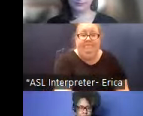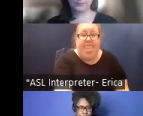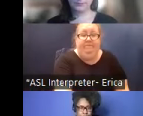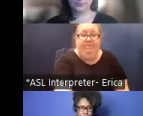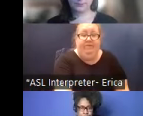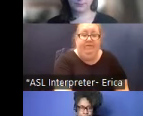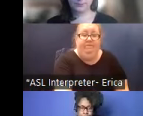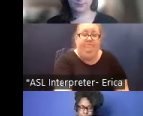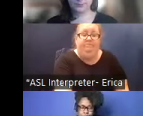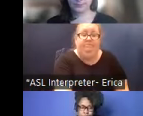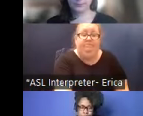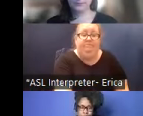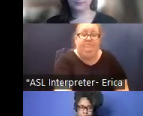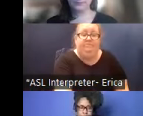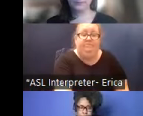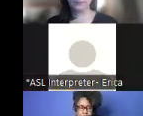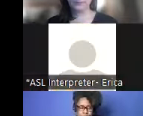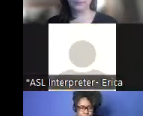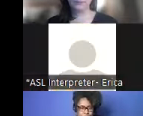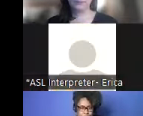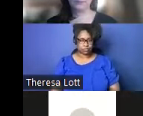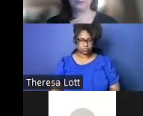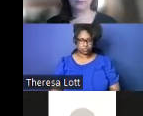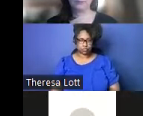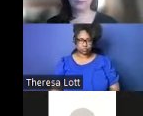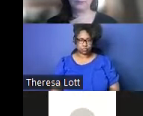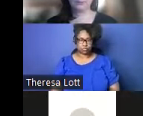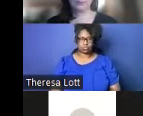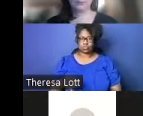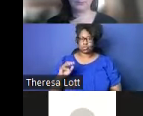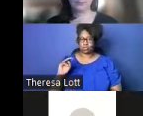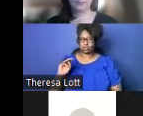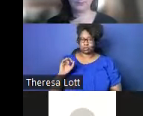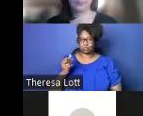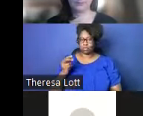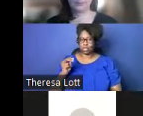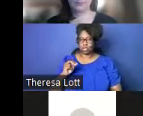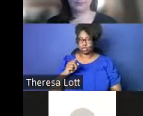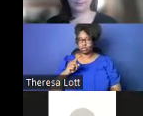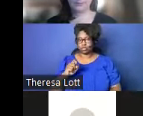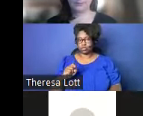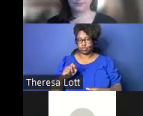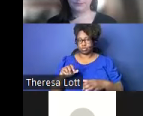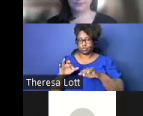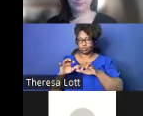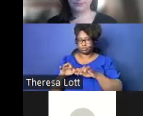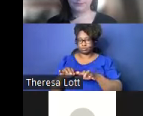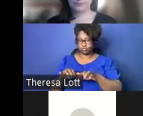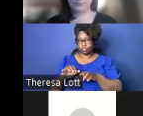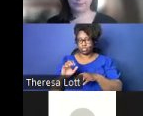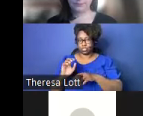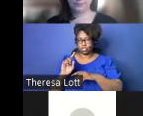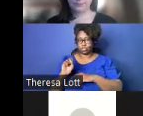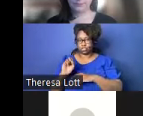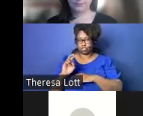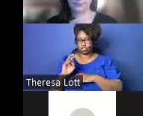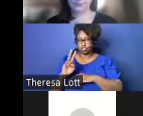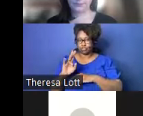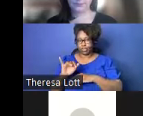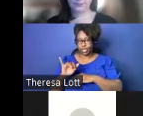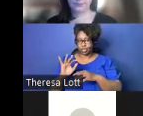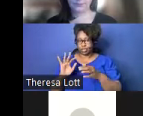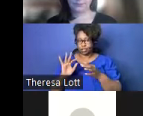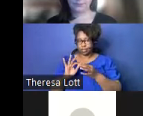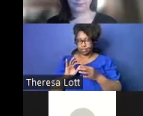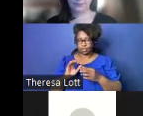Okay, we should be good. Thank you. Megan, you want to drop the survey link again? Yes. So